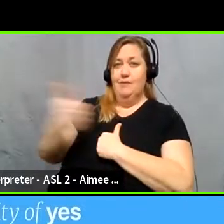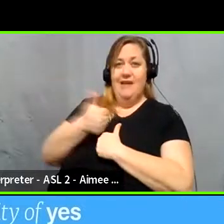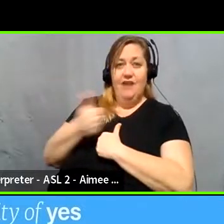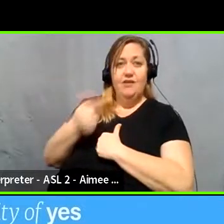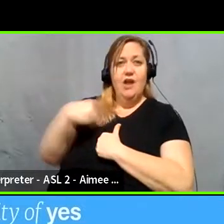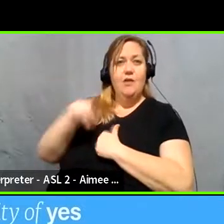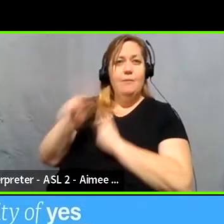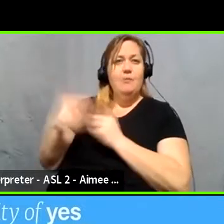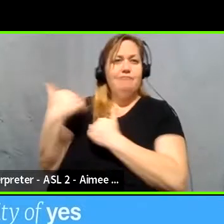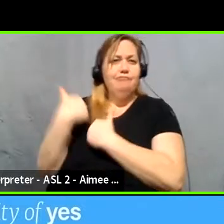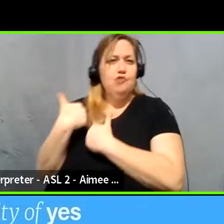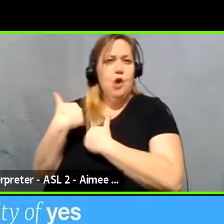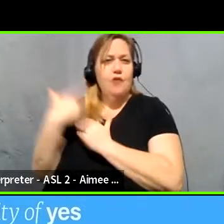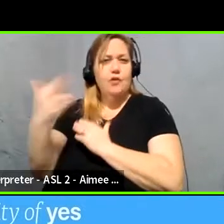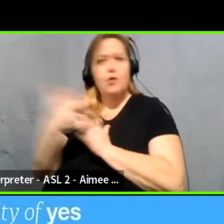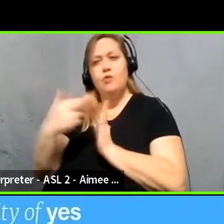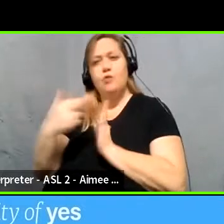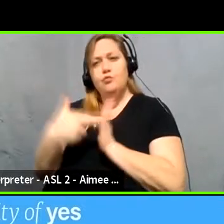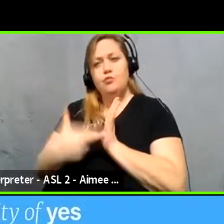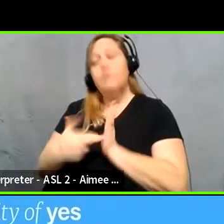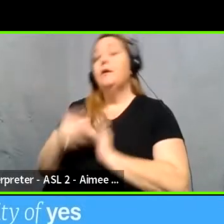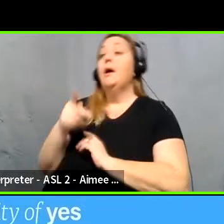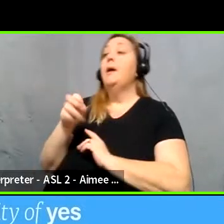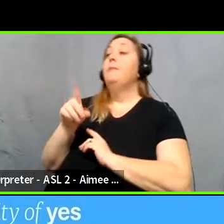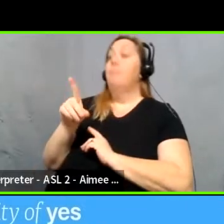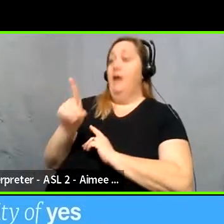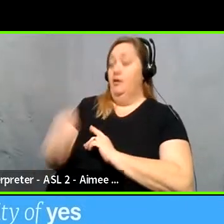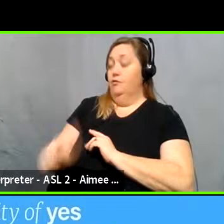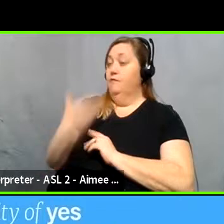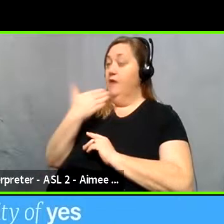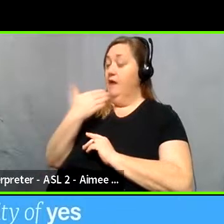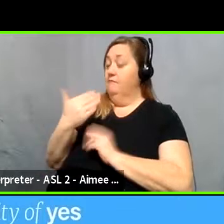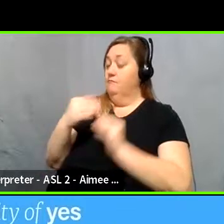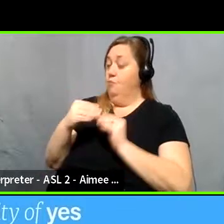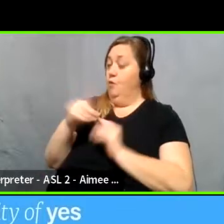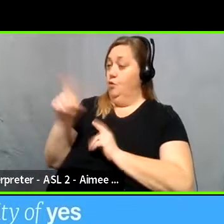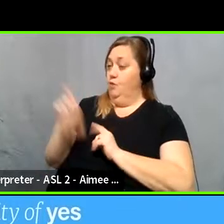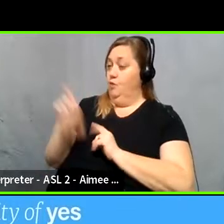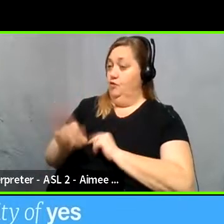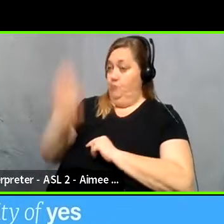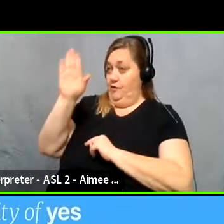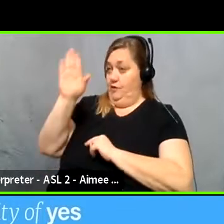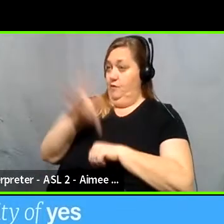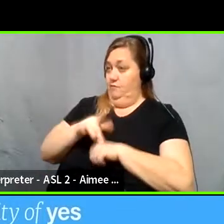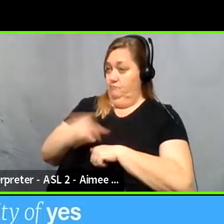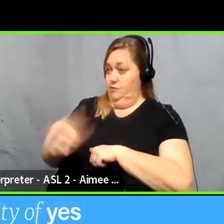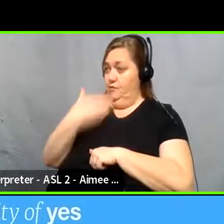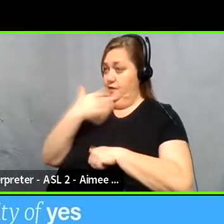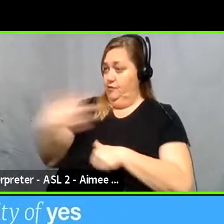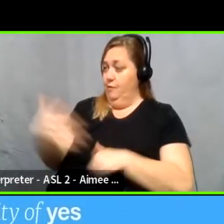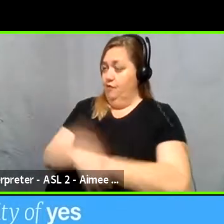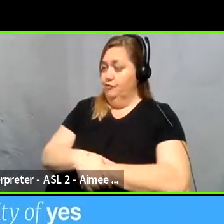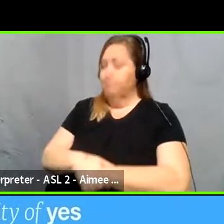Thank you, Veronica. And Pedro, if you have more questions, please use the chat or re-raise your hand and we'll make sure to get to you. Thank you so much.